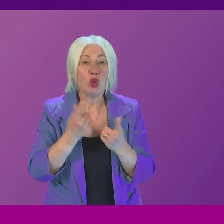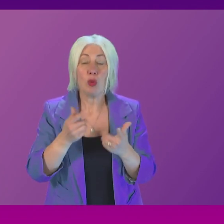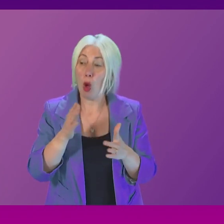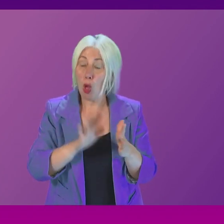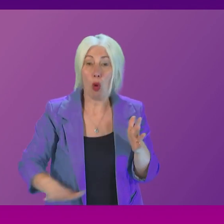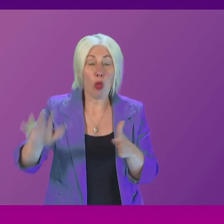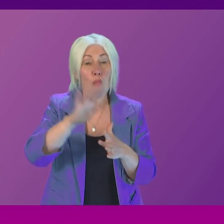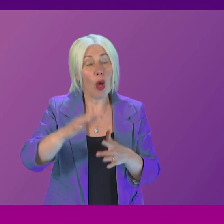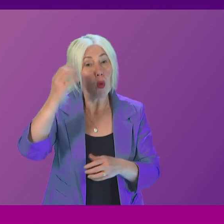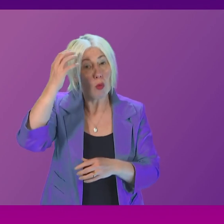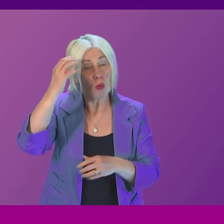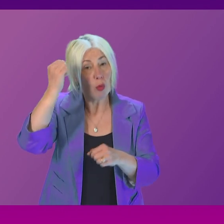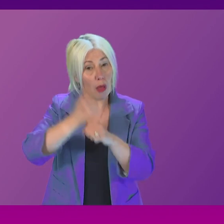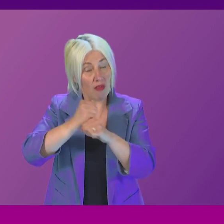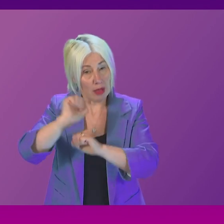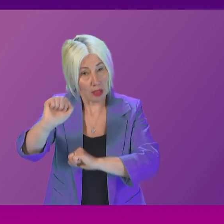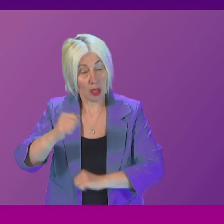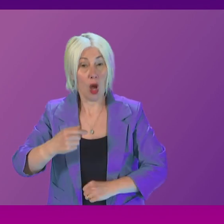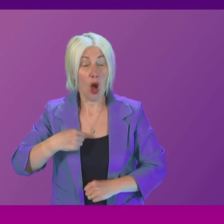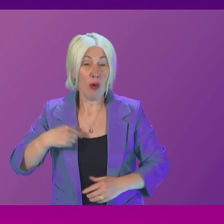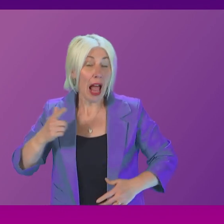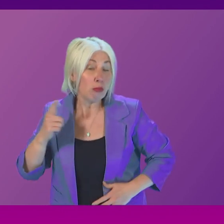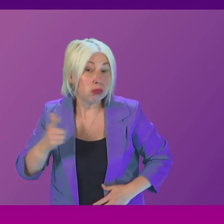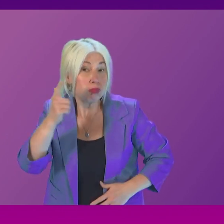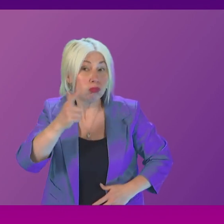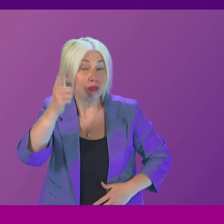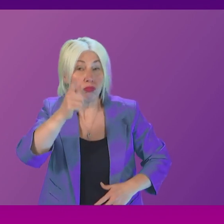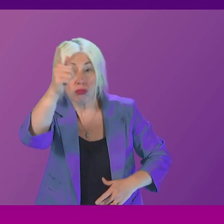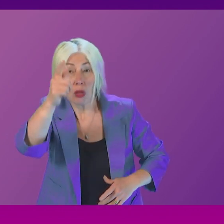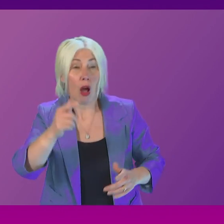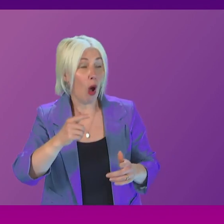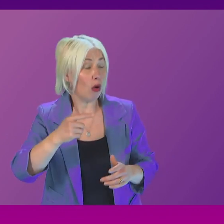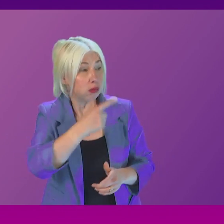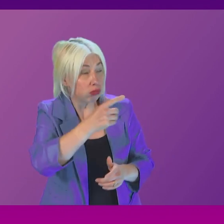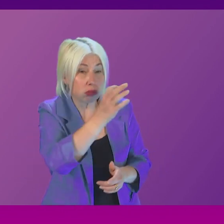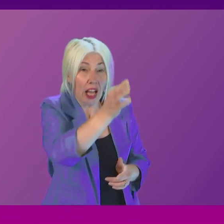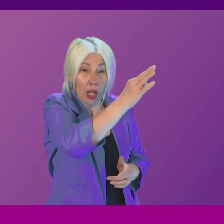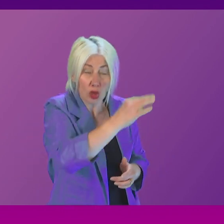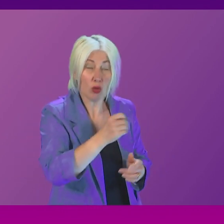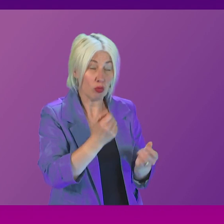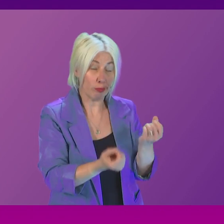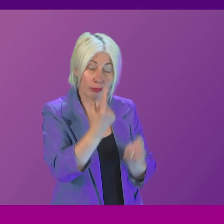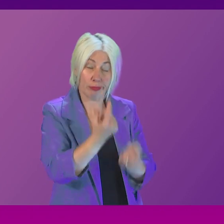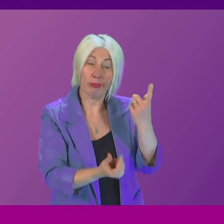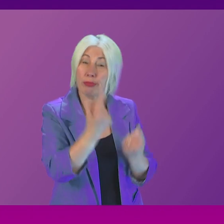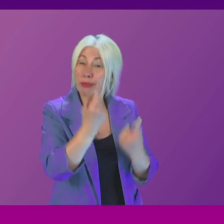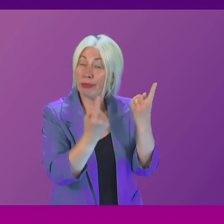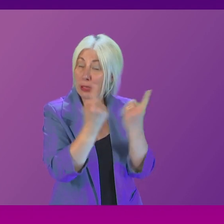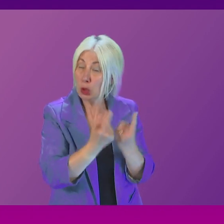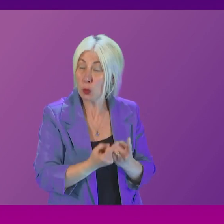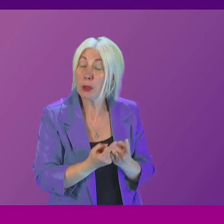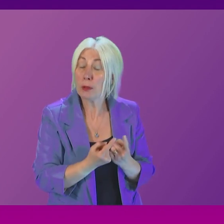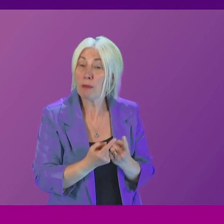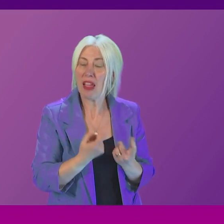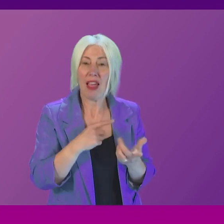approach. There's no doubt when I travel to remote rural and island communities, a number of issues will come up. And where